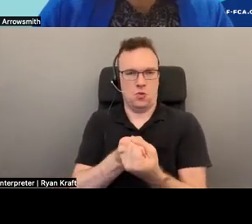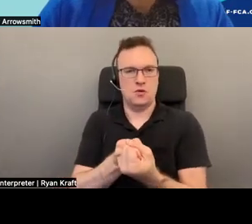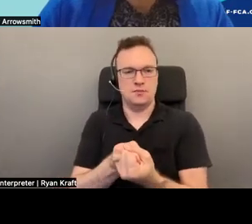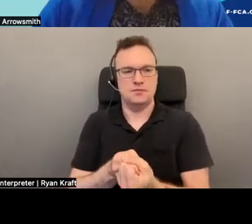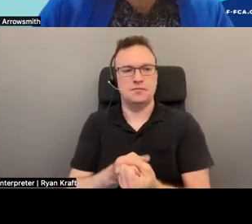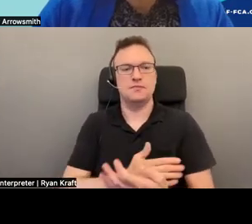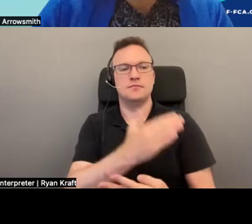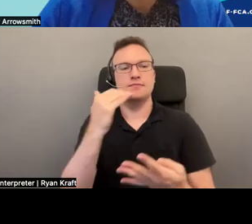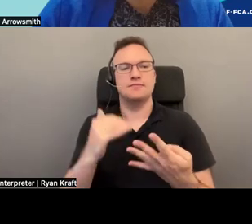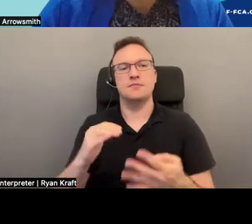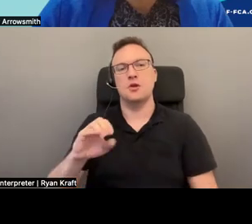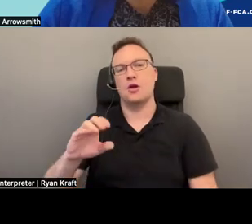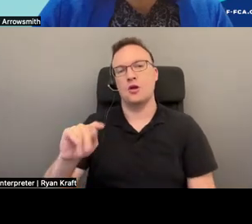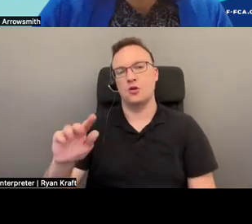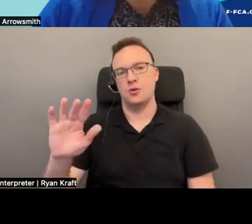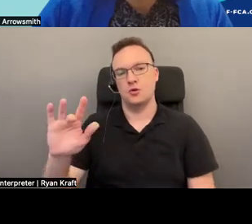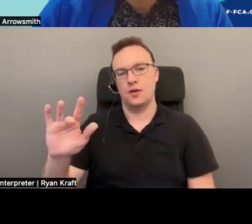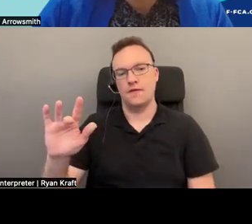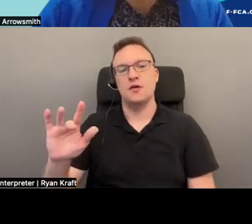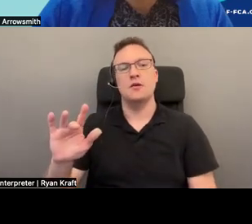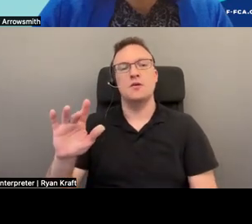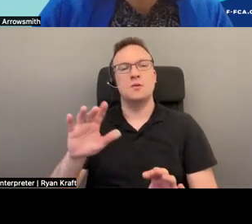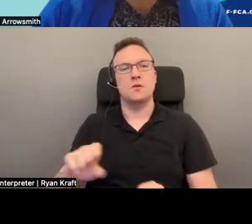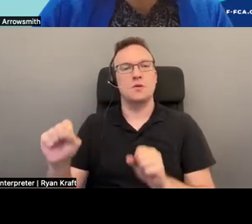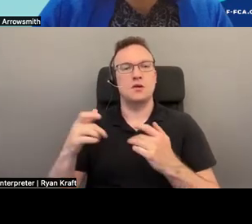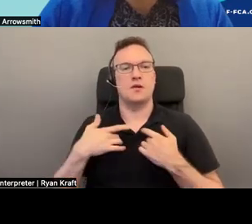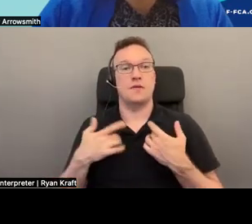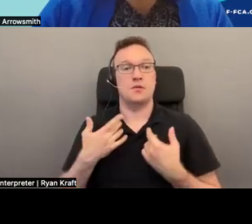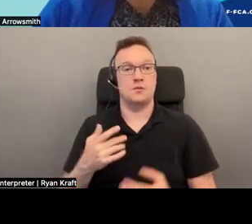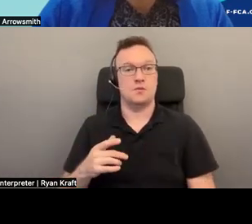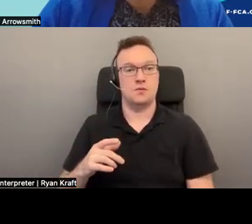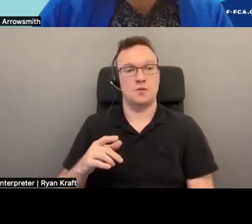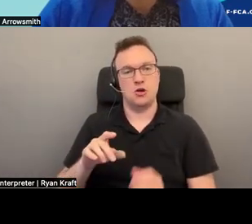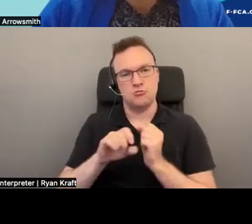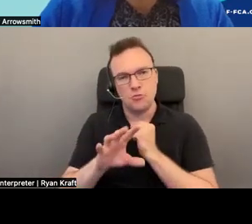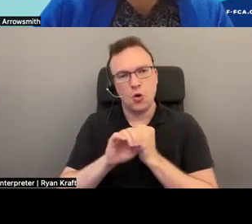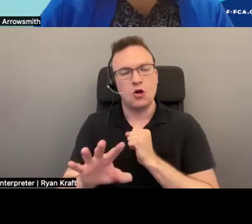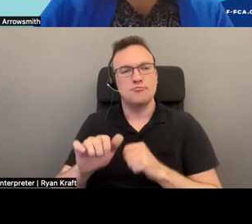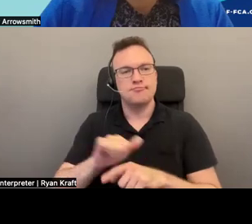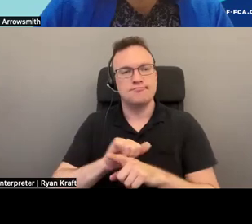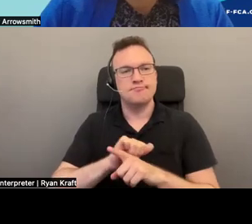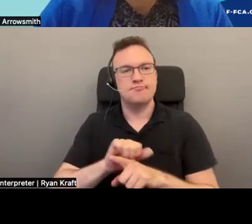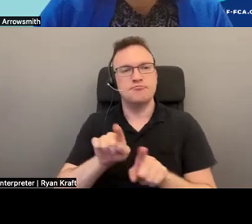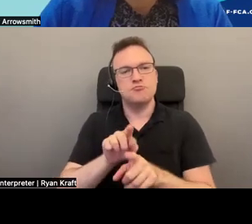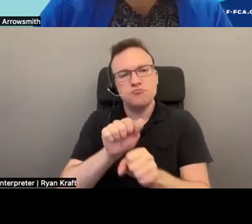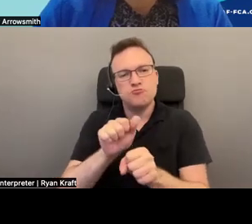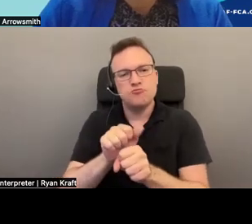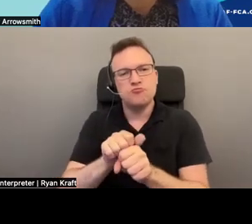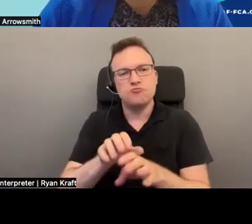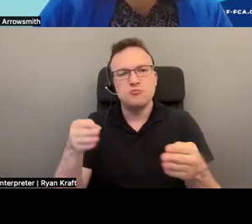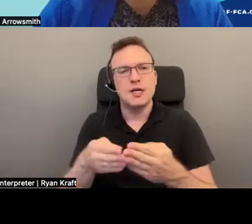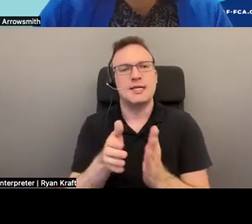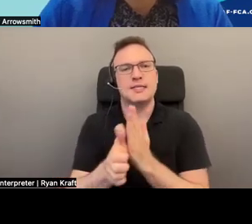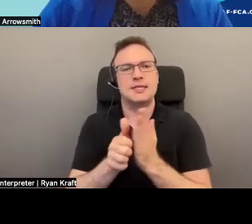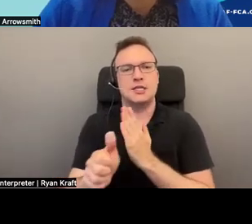And then on October 25th, we're having an event promoting apprenticeship and careers in the skilled trades to